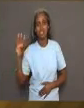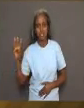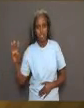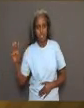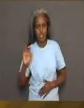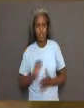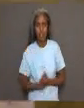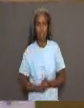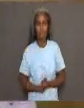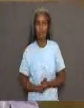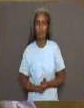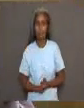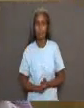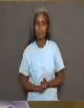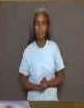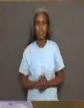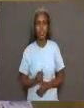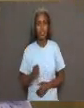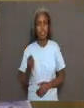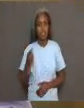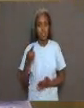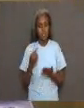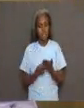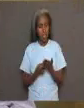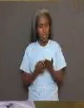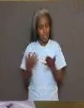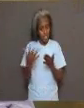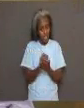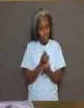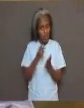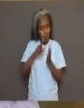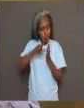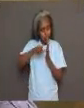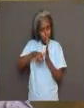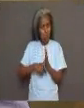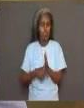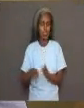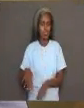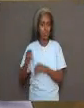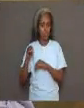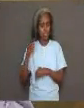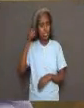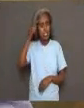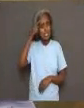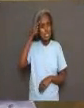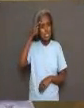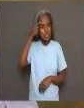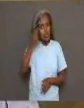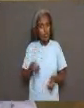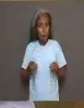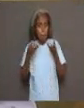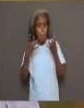2, 4, and 6. I would like you to take a moment, students, to think of as many